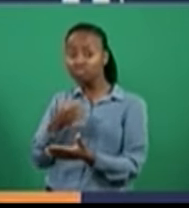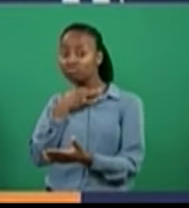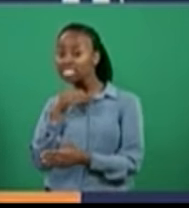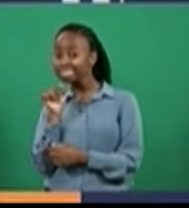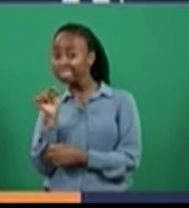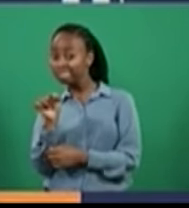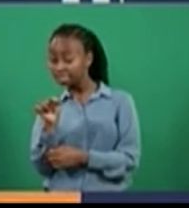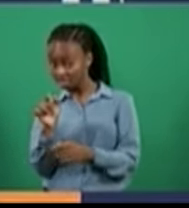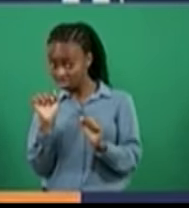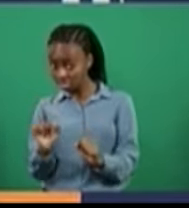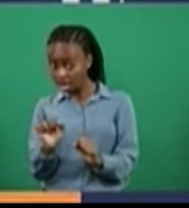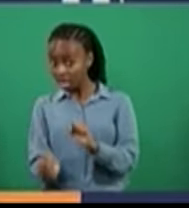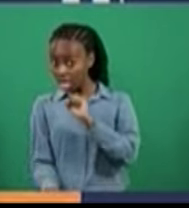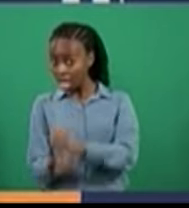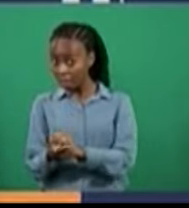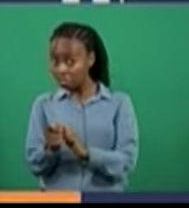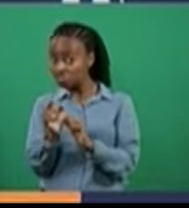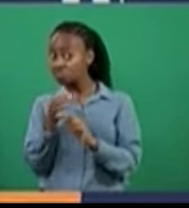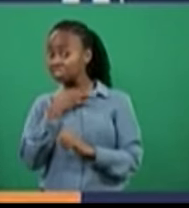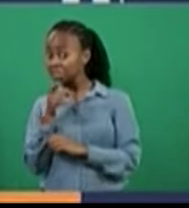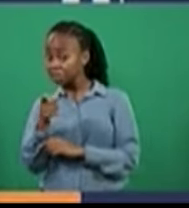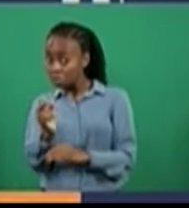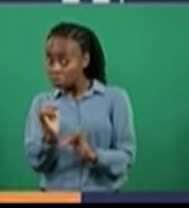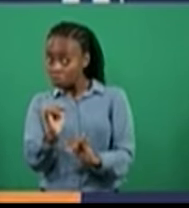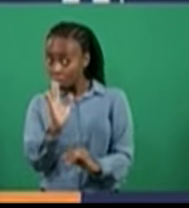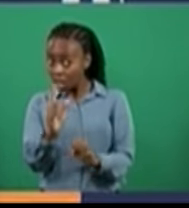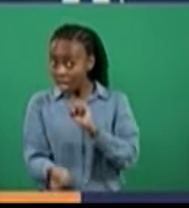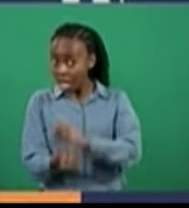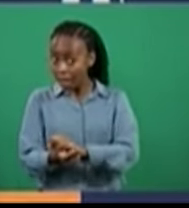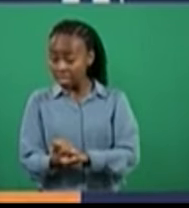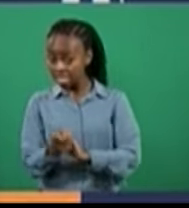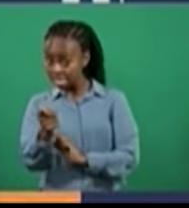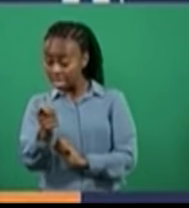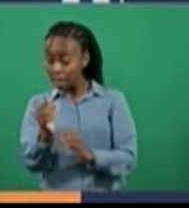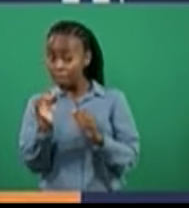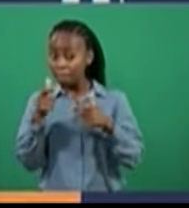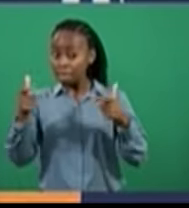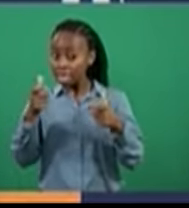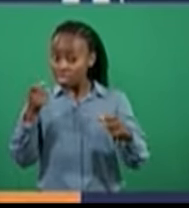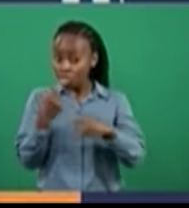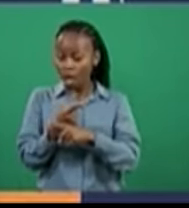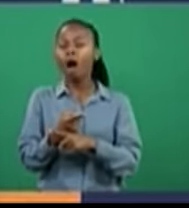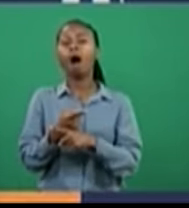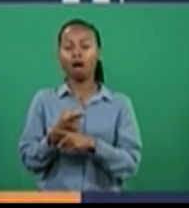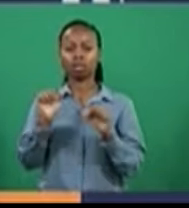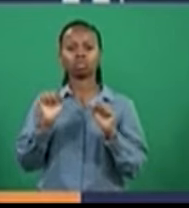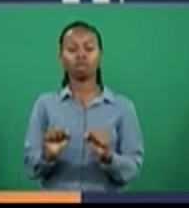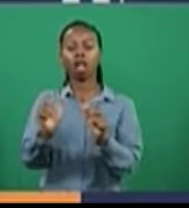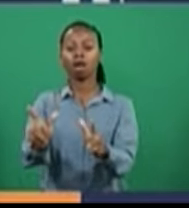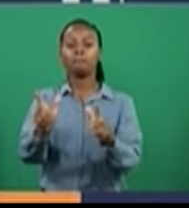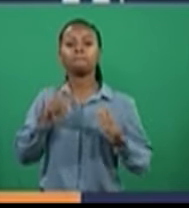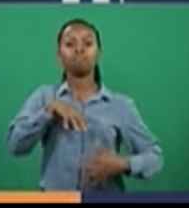are materializing or are threatening to materialize, in which case we will have to consider policy appropriately to make